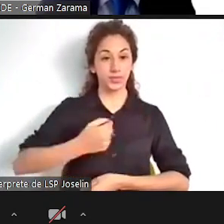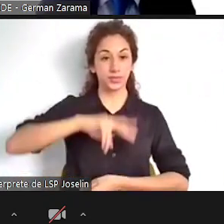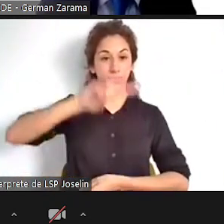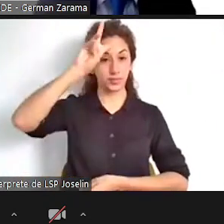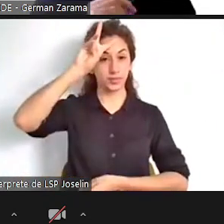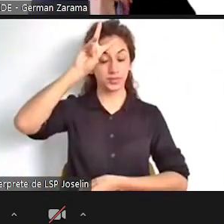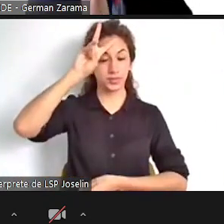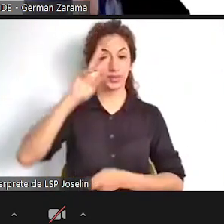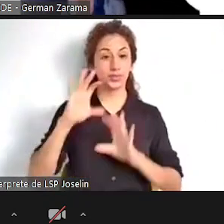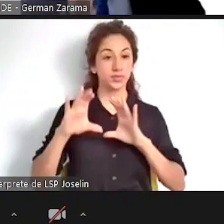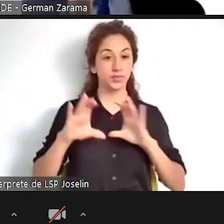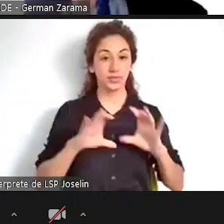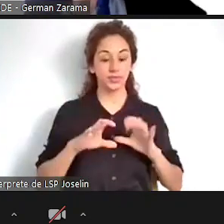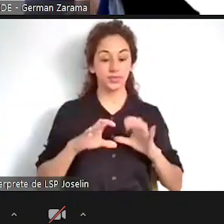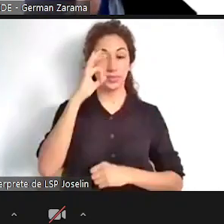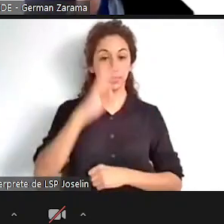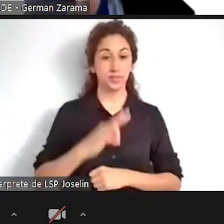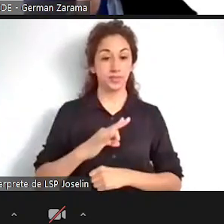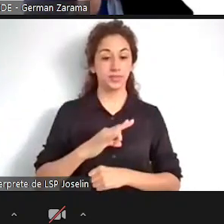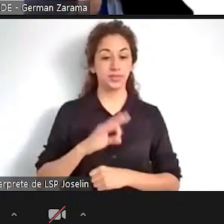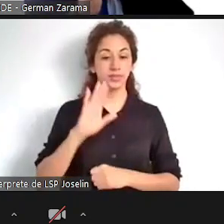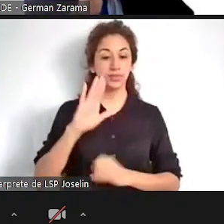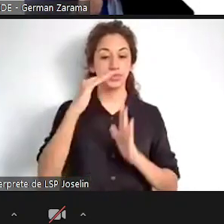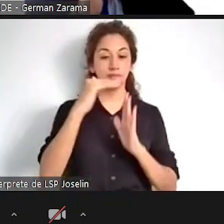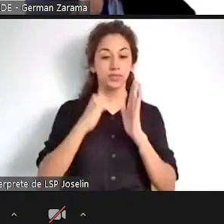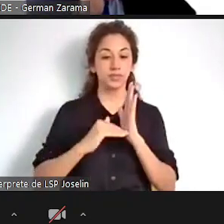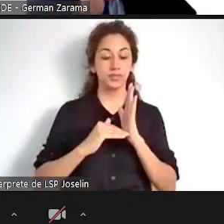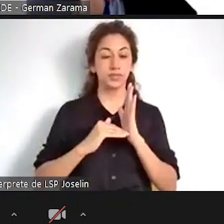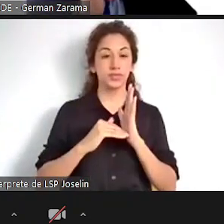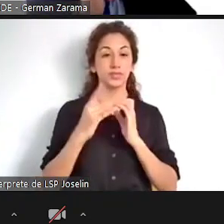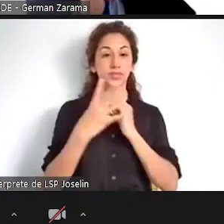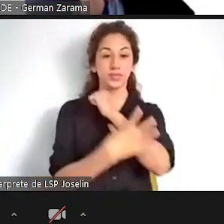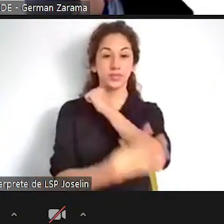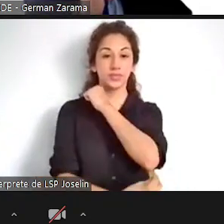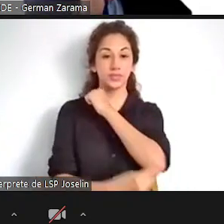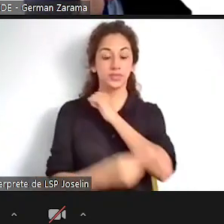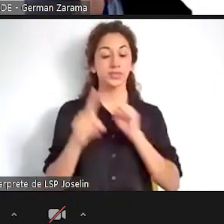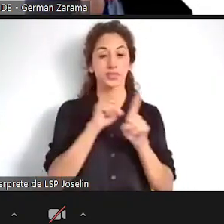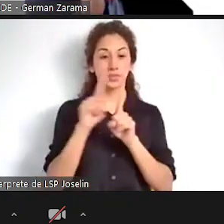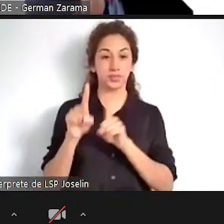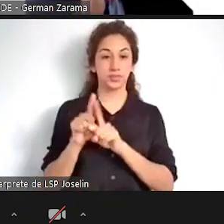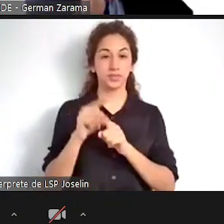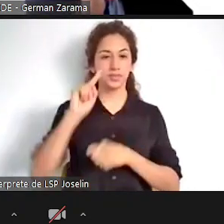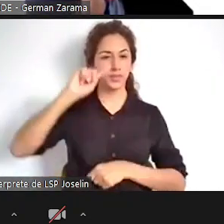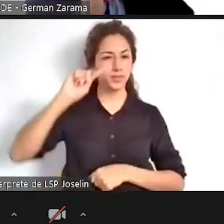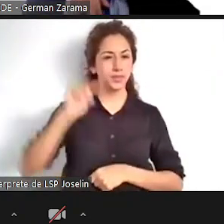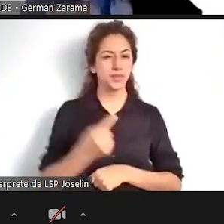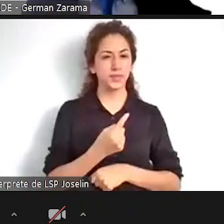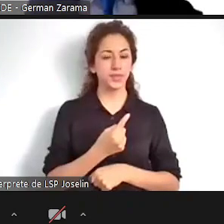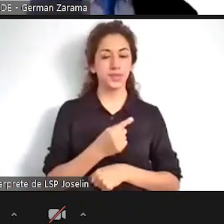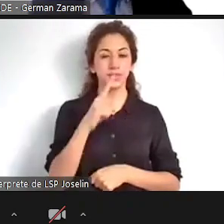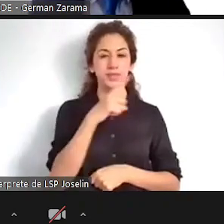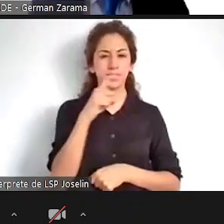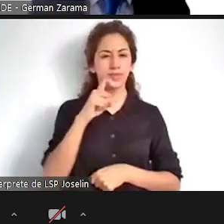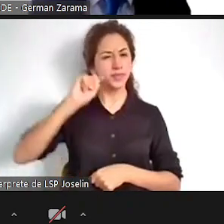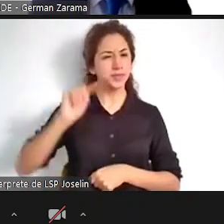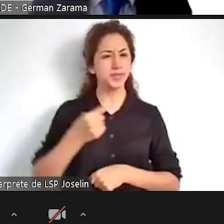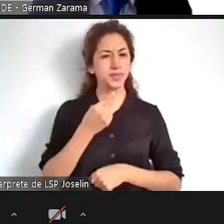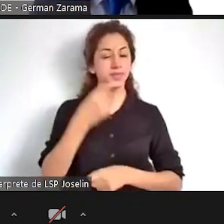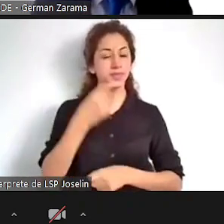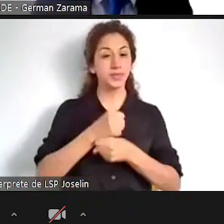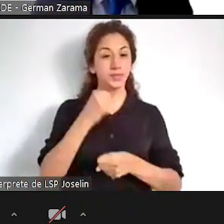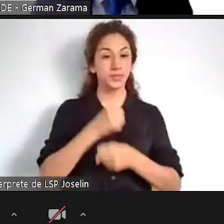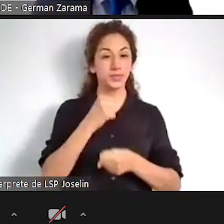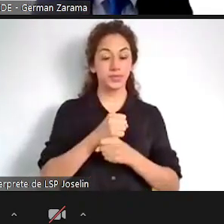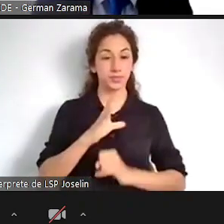sector has developed their activities it is obvious that they will see the uh poverty the generation